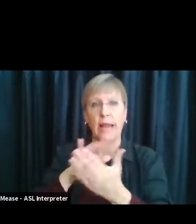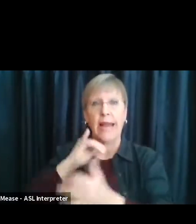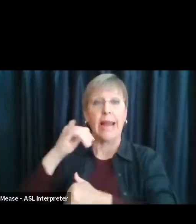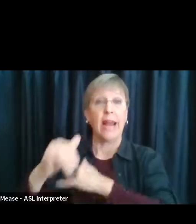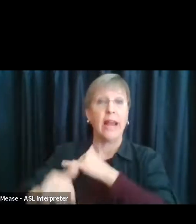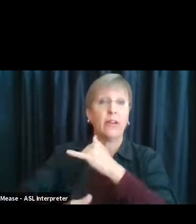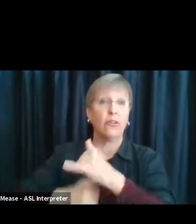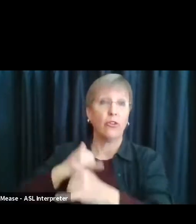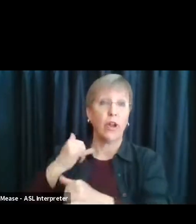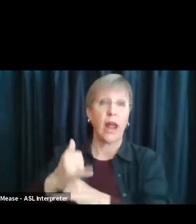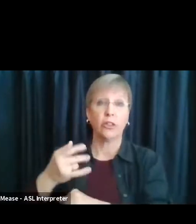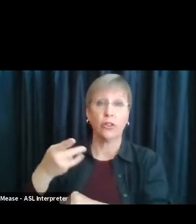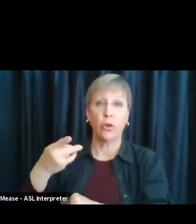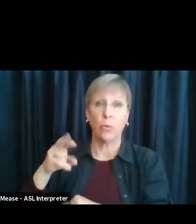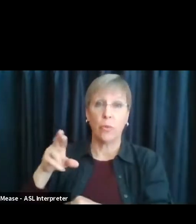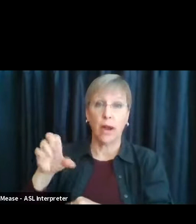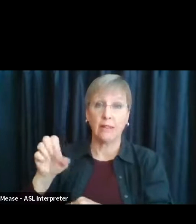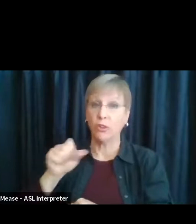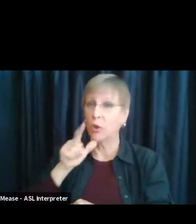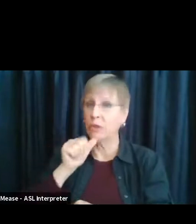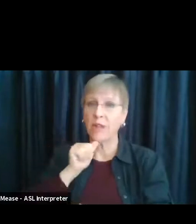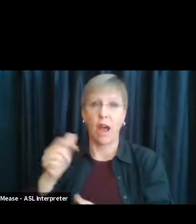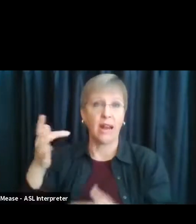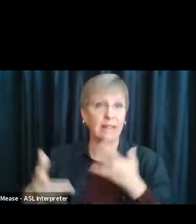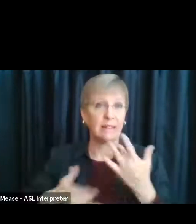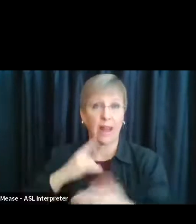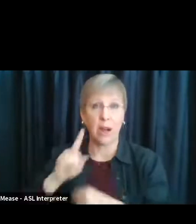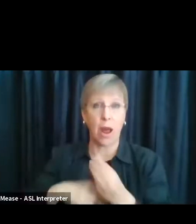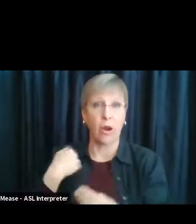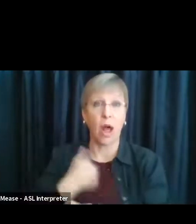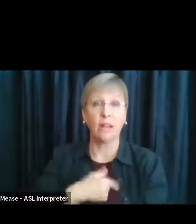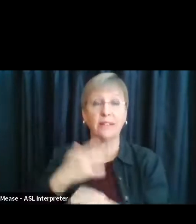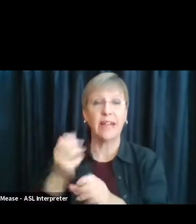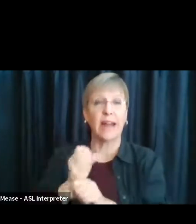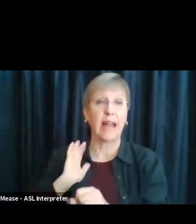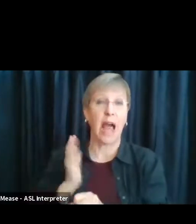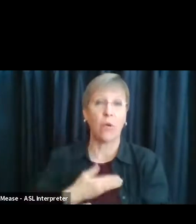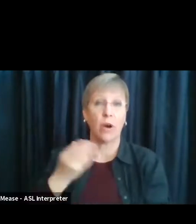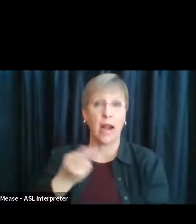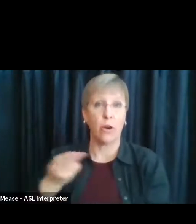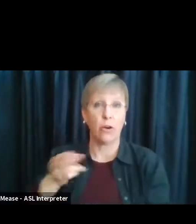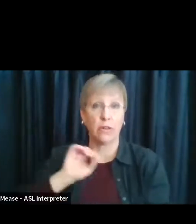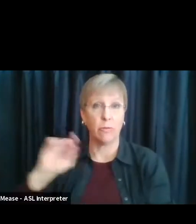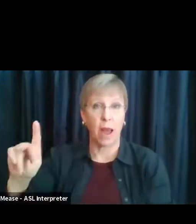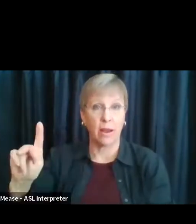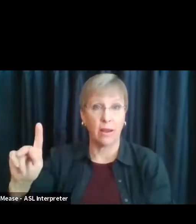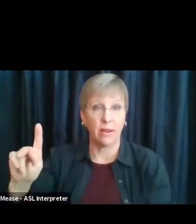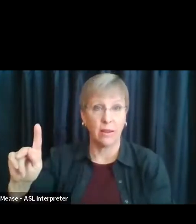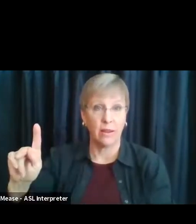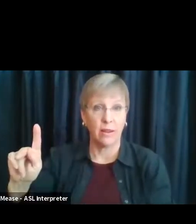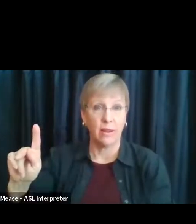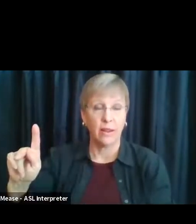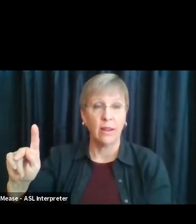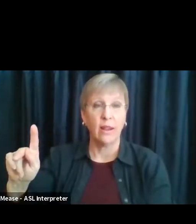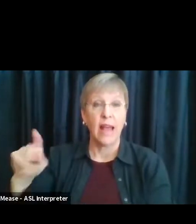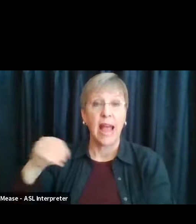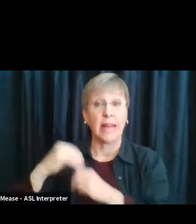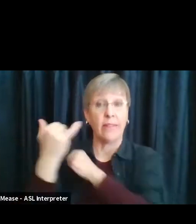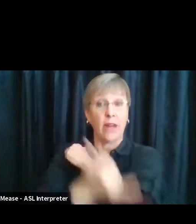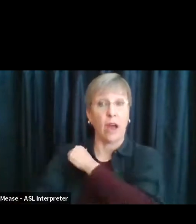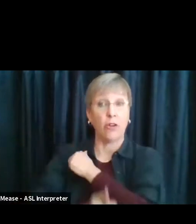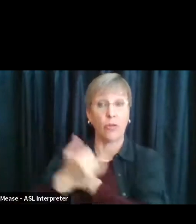international press who is not very excited about us getting our heritage back. And in the country, we are